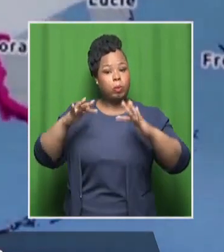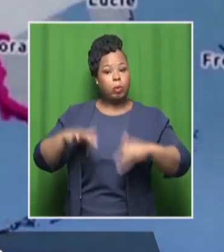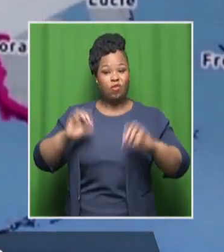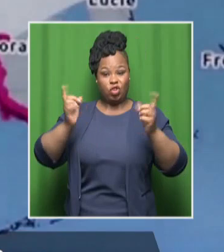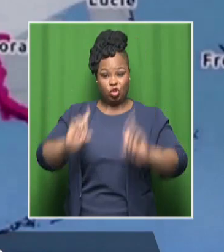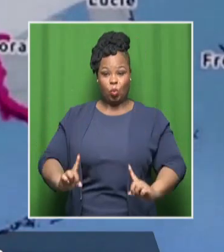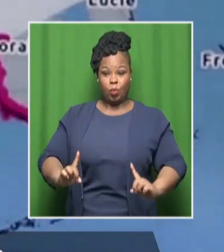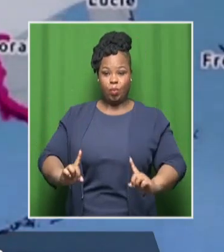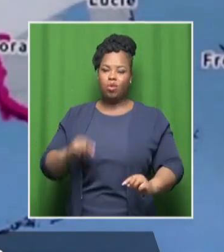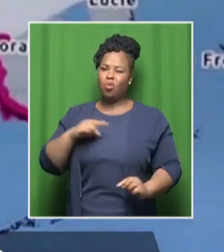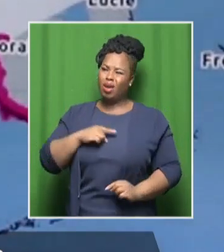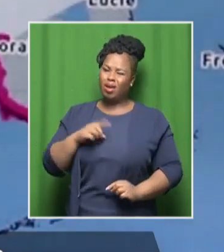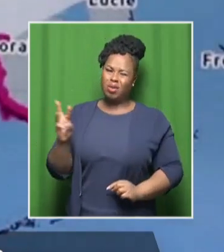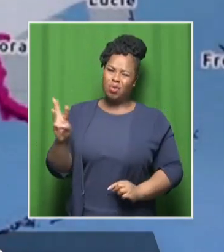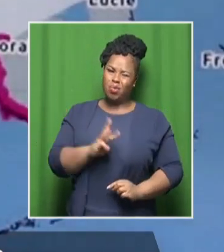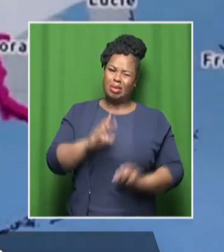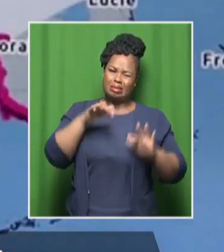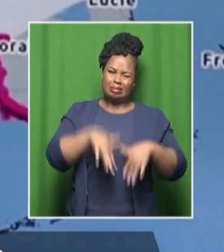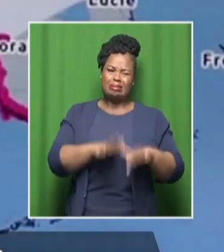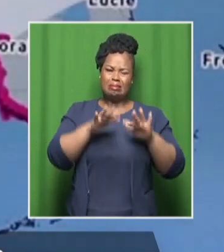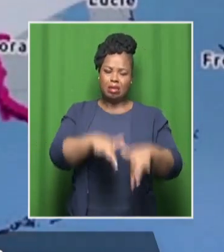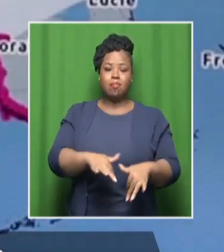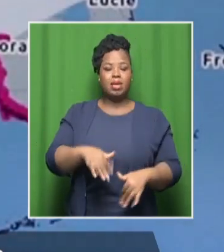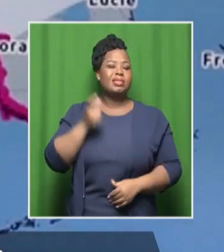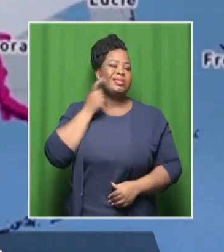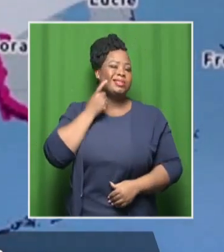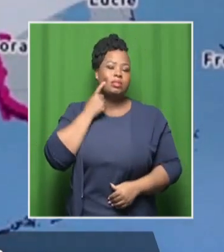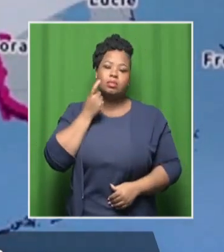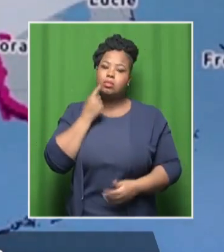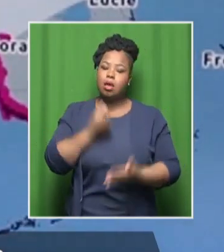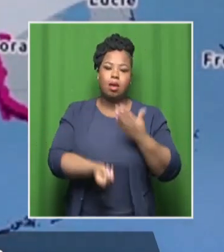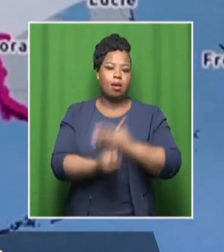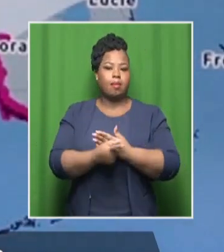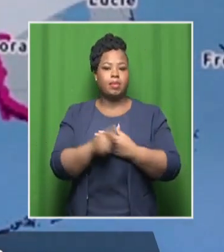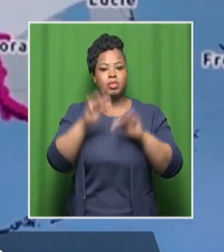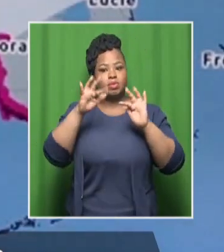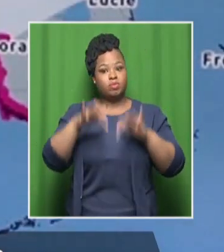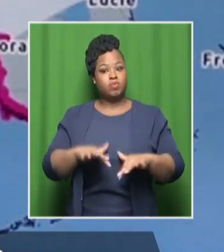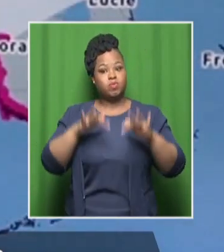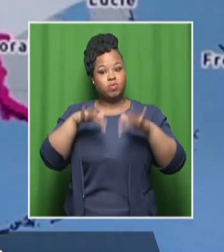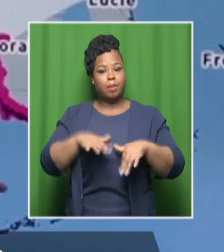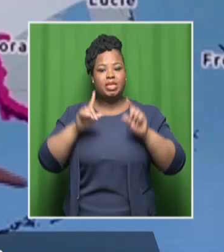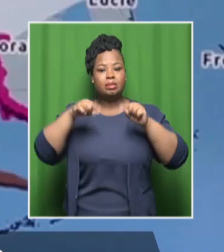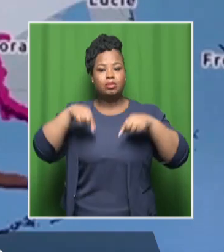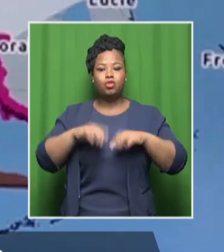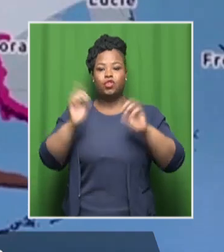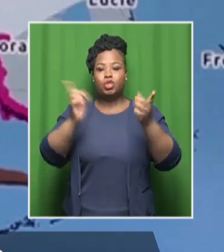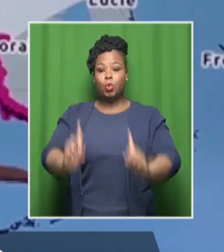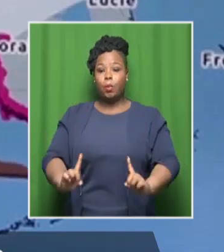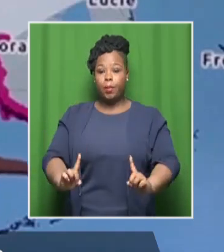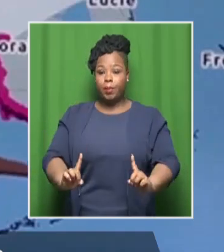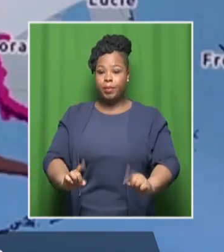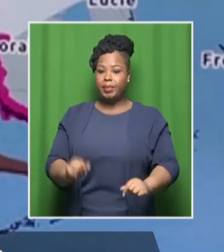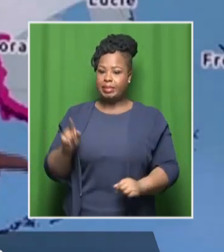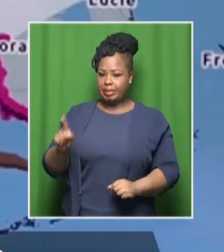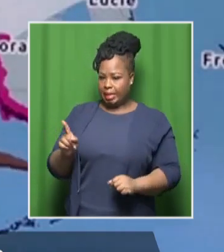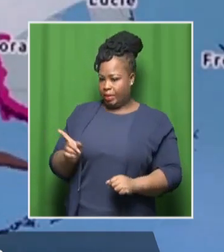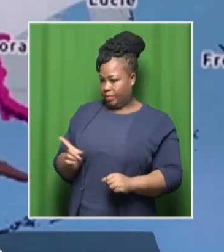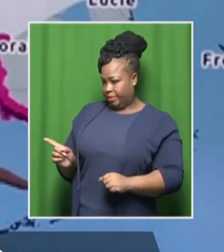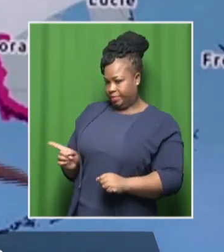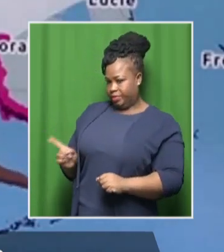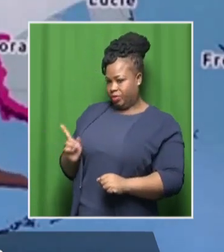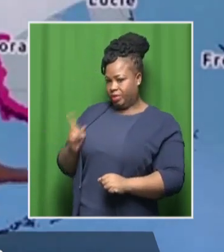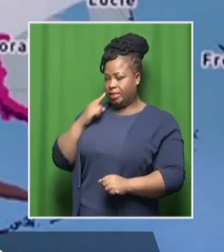now the Florida West Coast is incredibly susceptible to storm surge, and that's why there is a storm surge warning now in effect